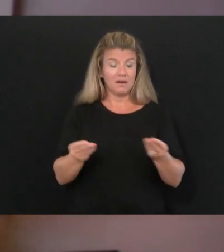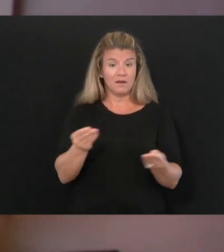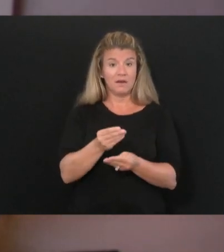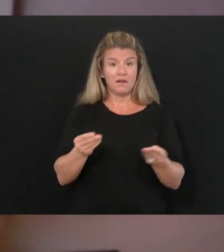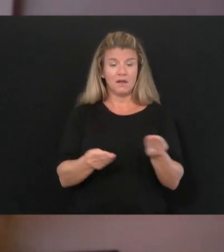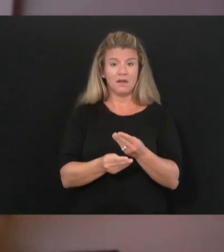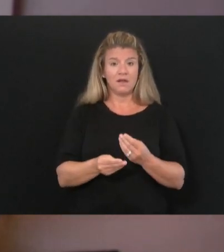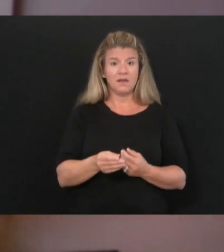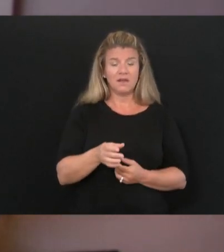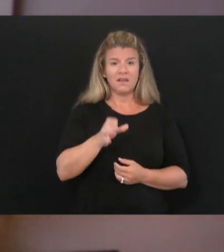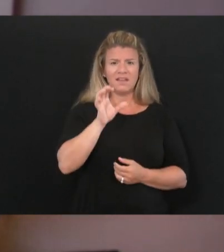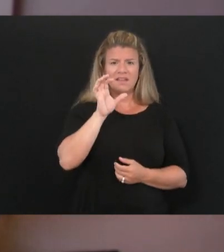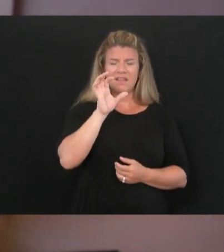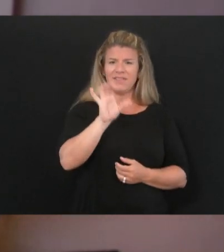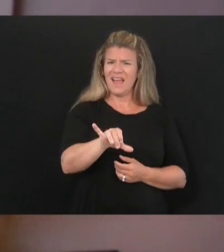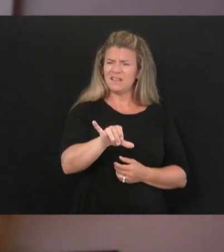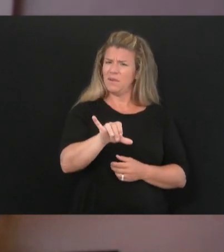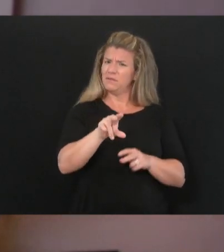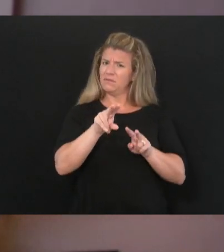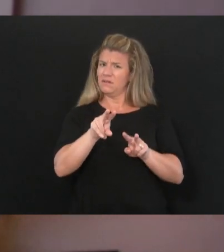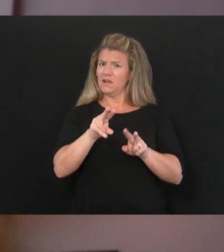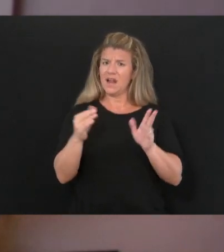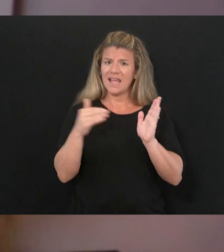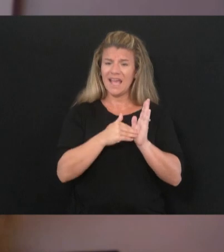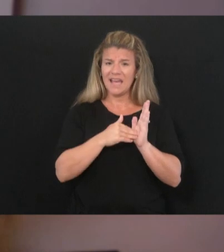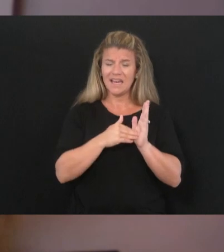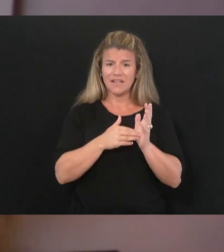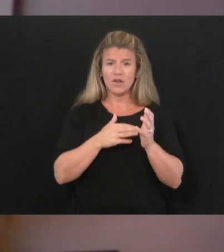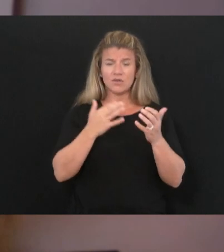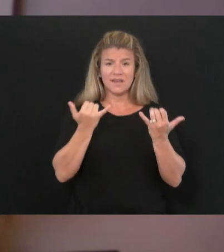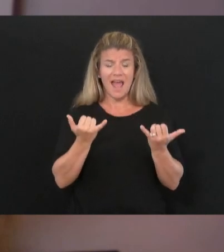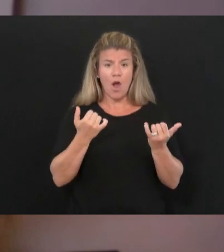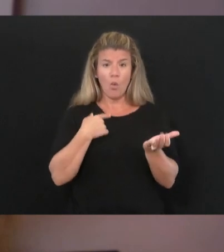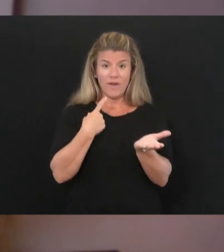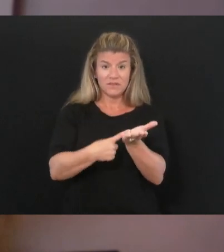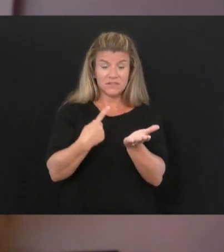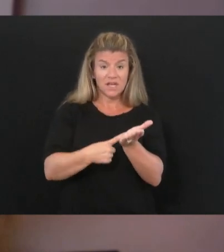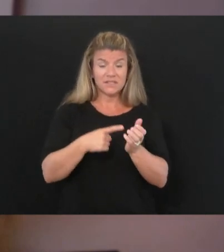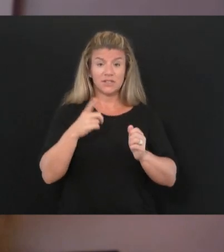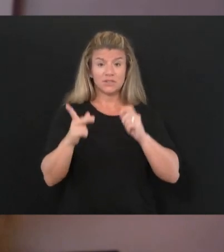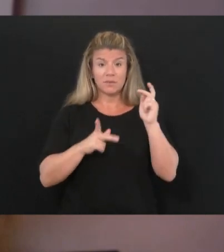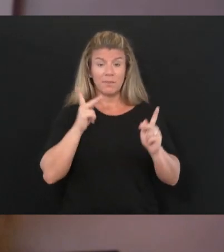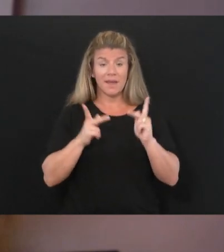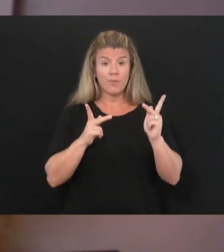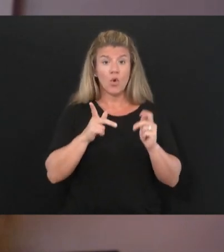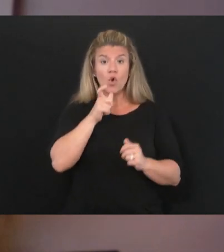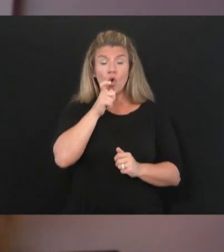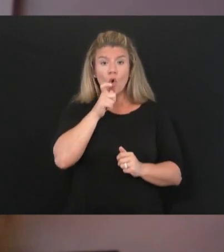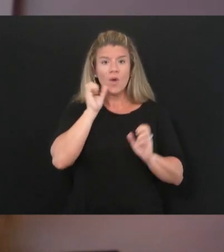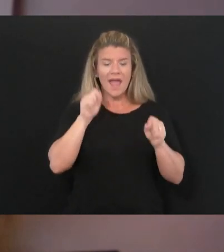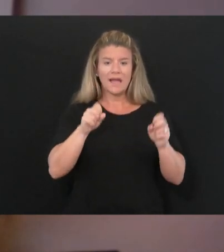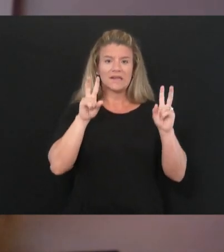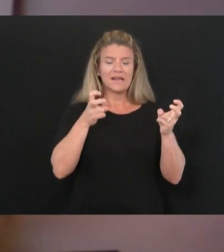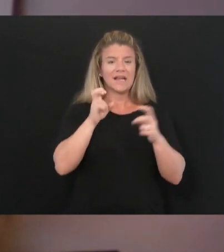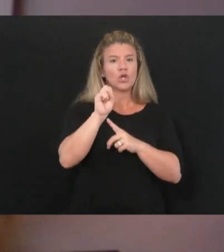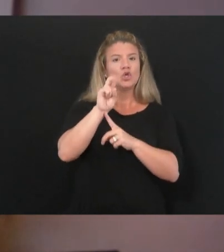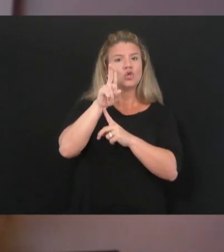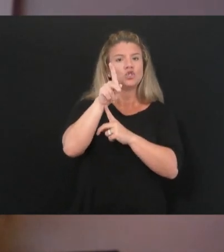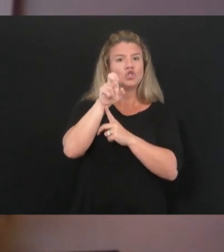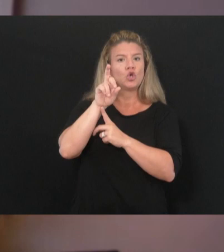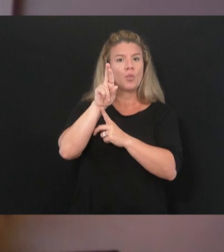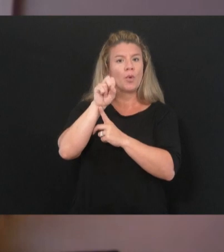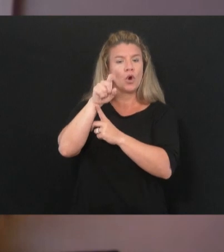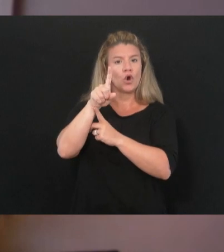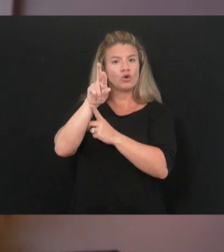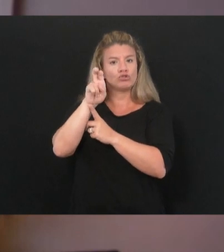been walked back quite a bit. As we talked about, there are people that are super spreaders who are associated with much